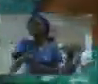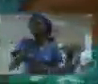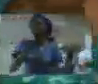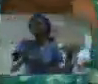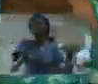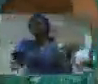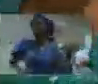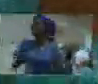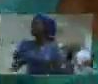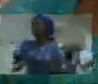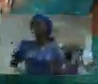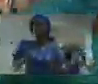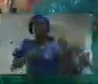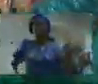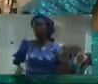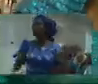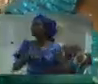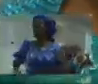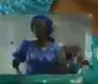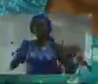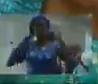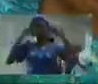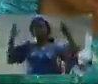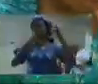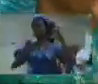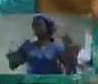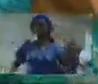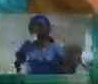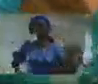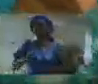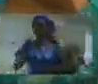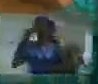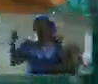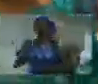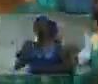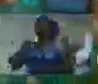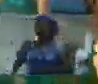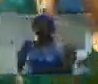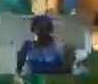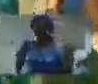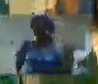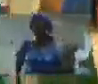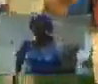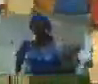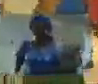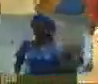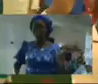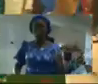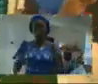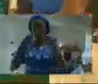Lords. Thank you, Lord. Thank you, Lord. Thank you that I survived.